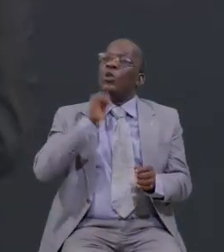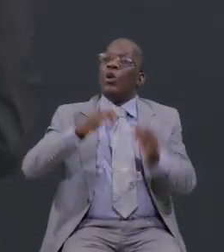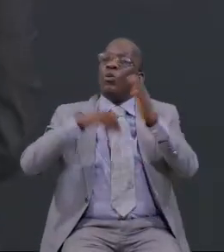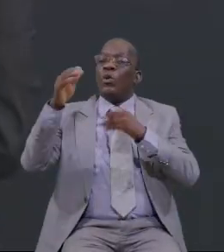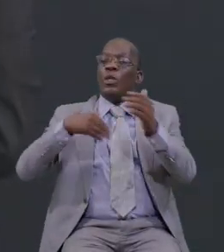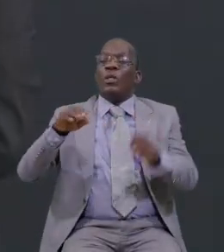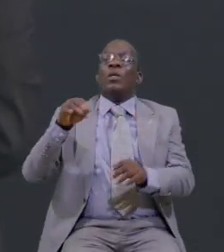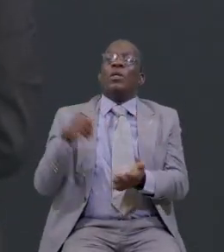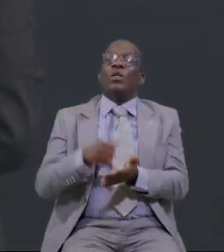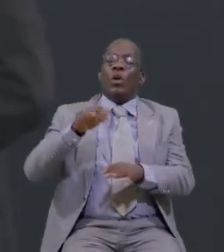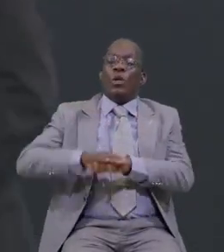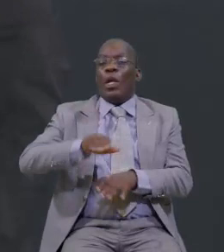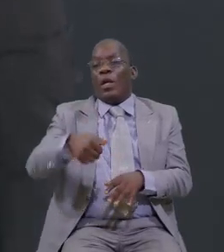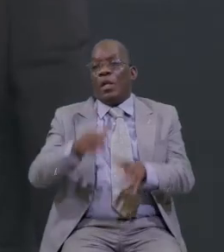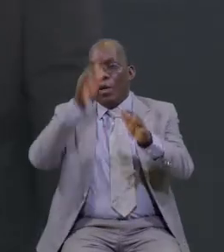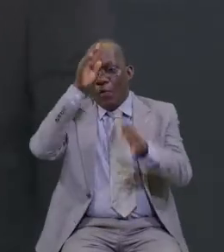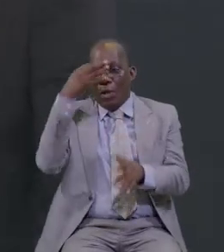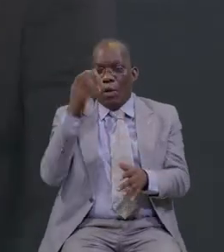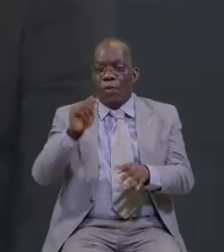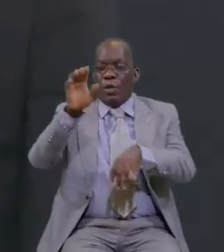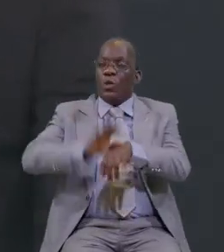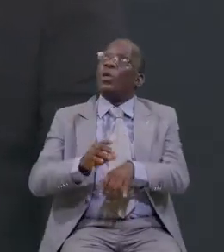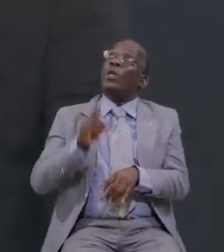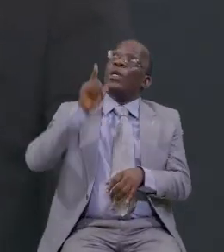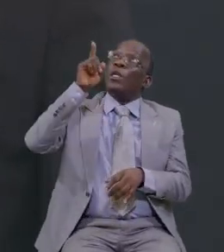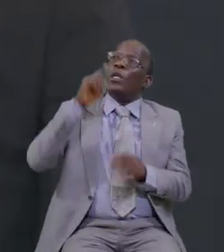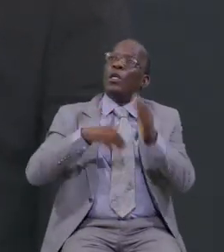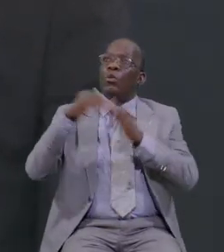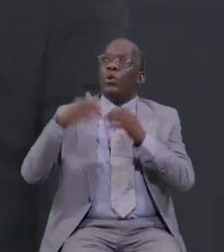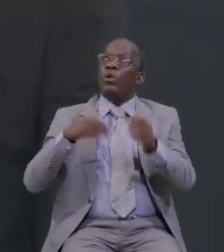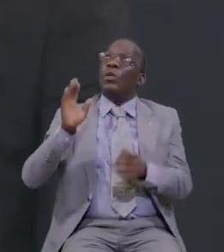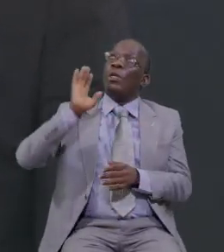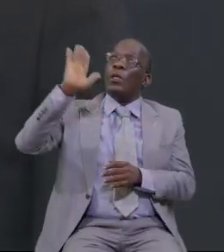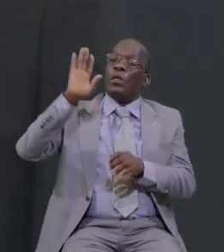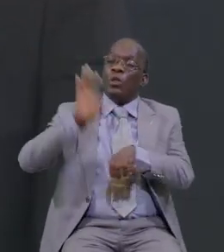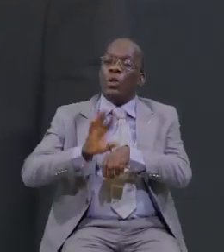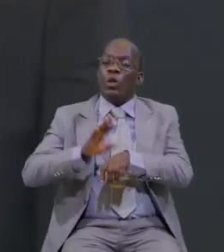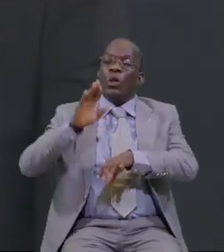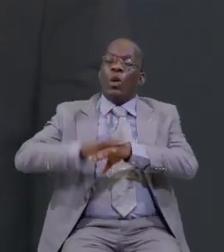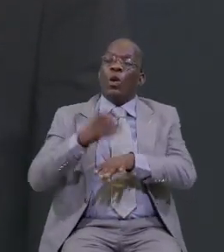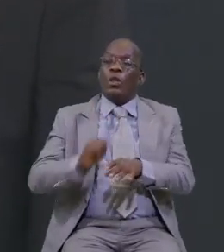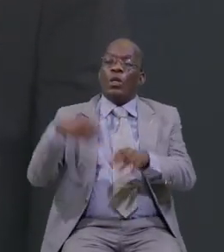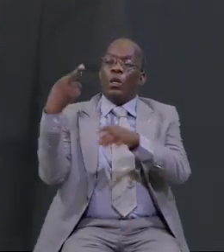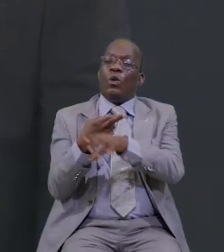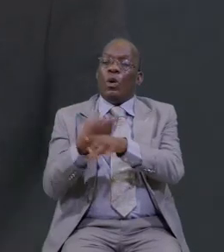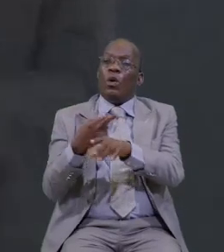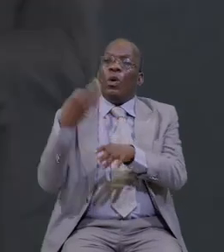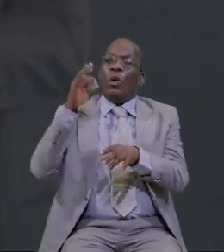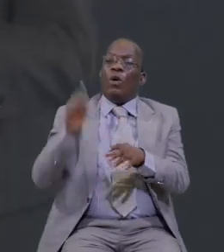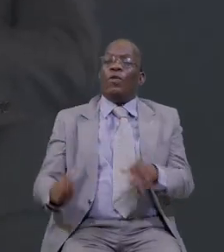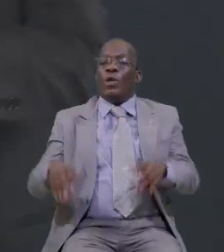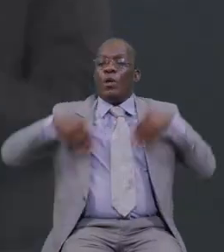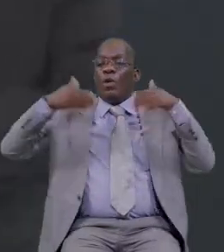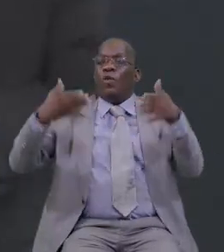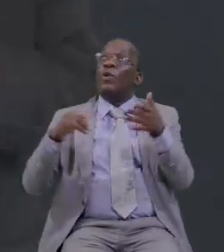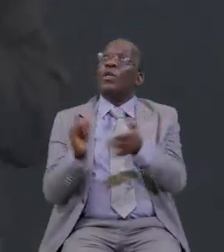the church, his own church, on the rock of the confession that thou art Christ. Upon